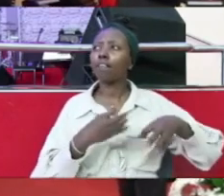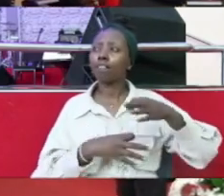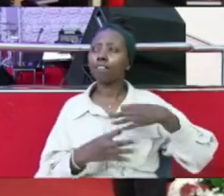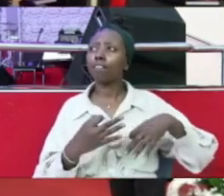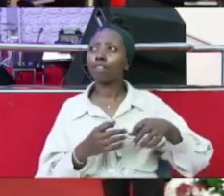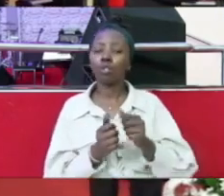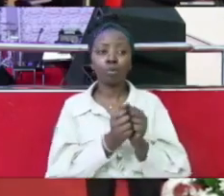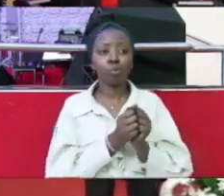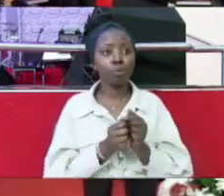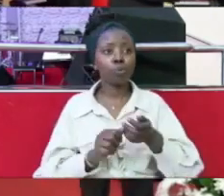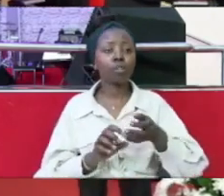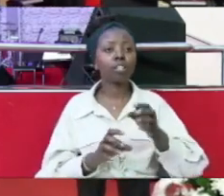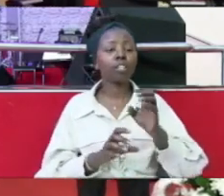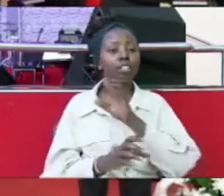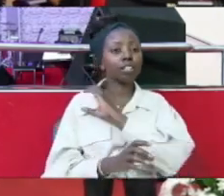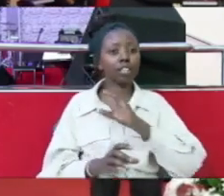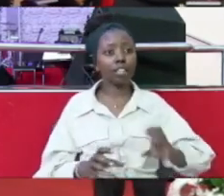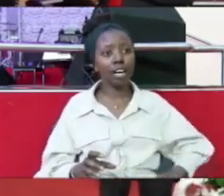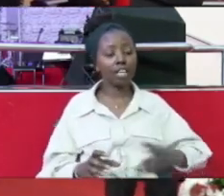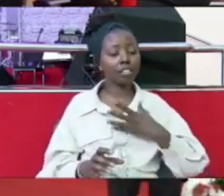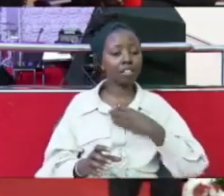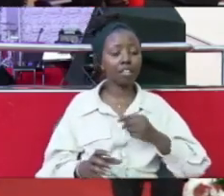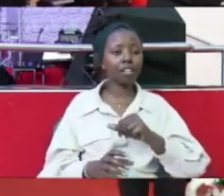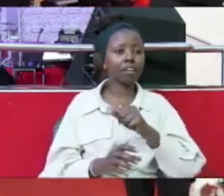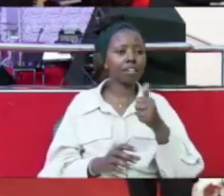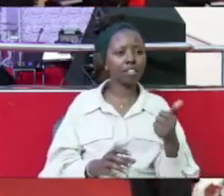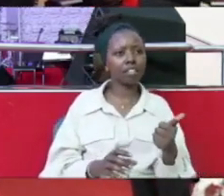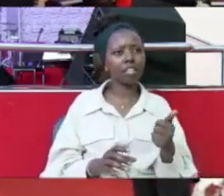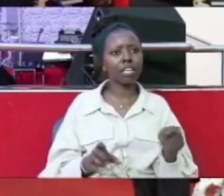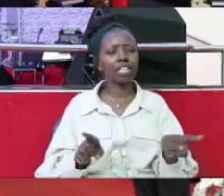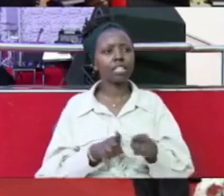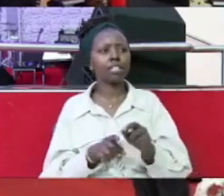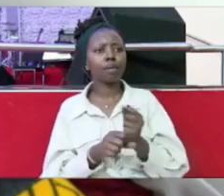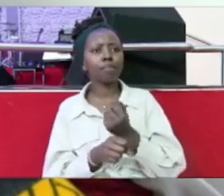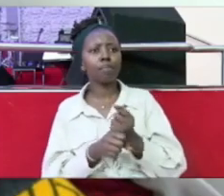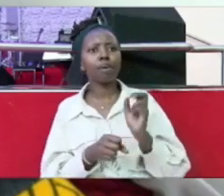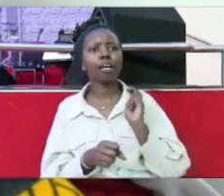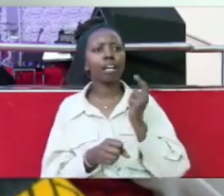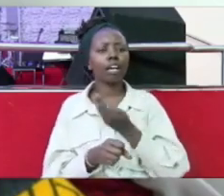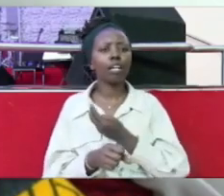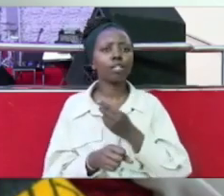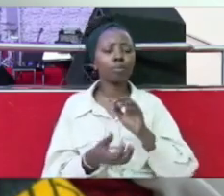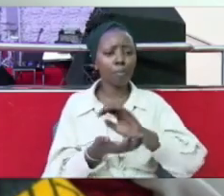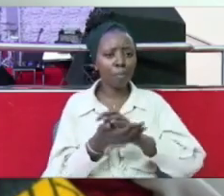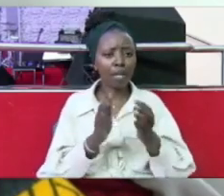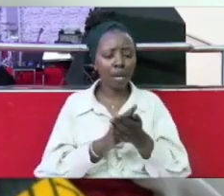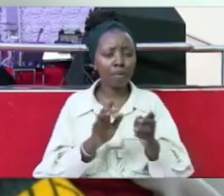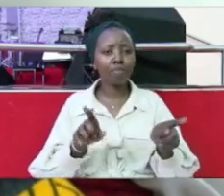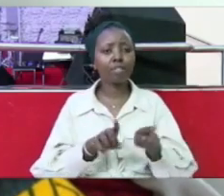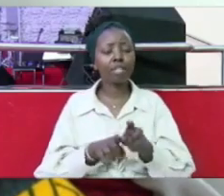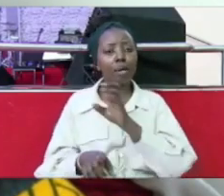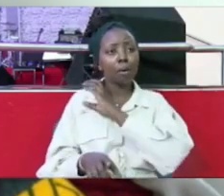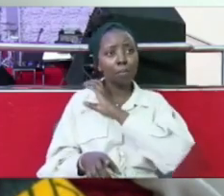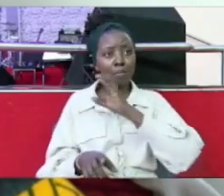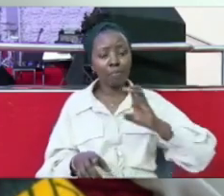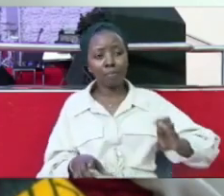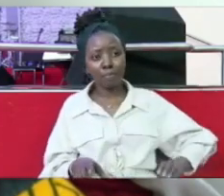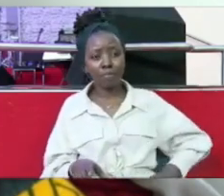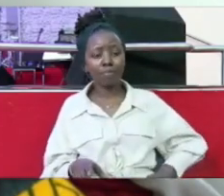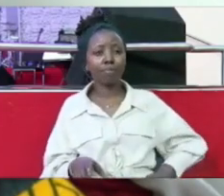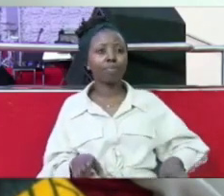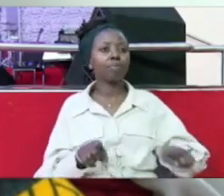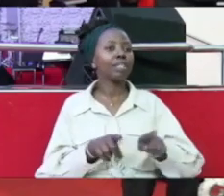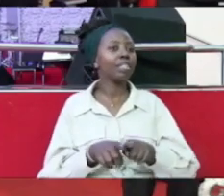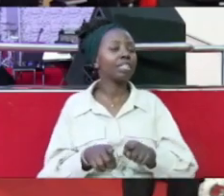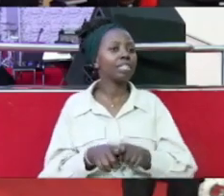others. Lakini ushirika na Kristo na wengine is what causes us to be Christ-like. Ndio inatusababisha tuwe kama Kristo. And we also